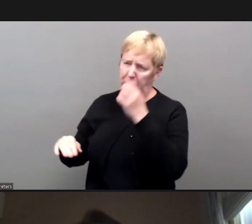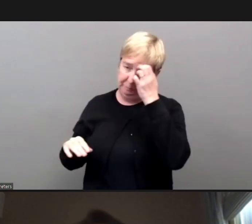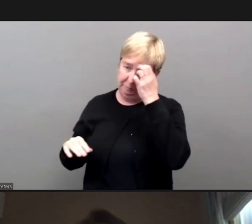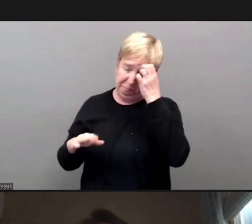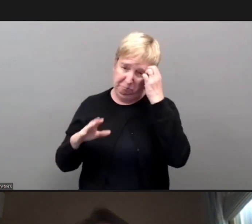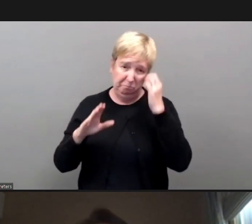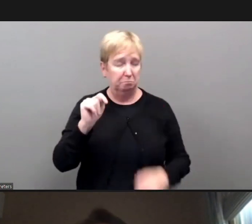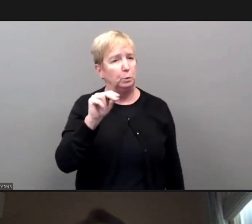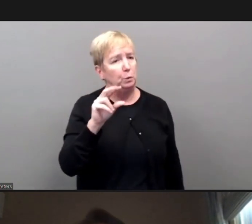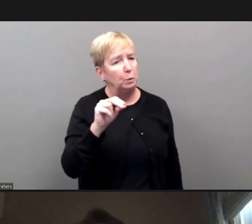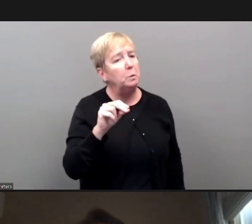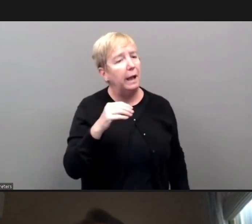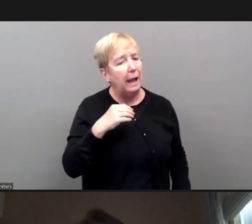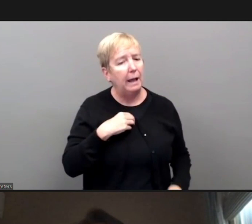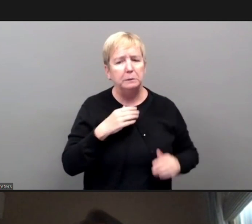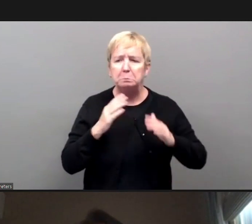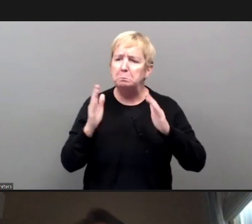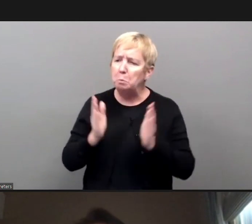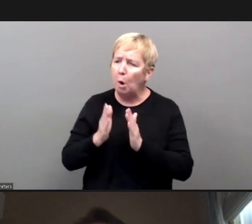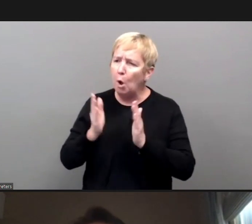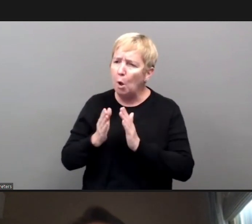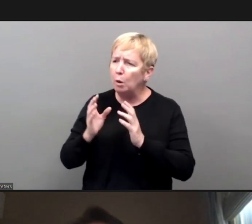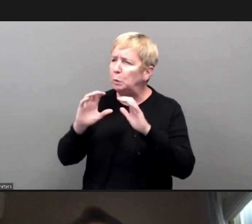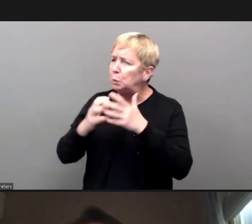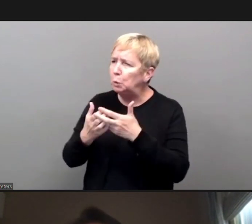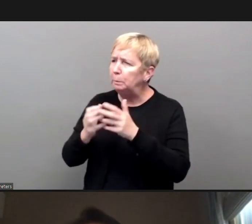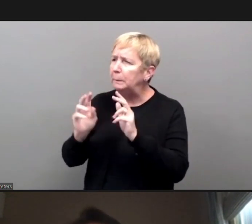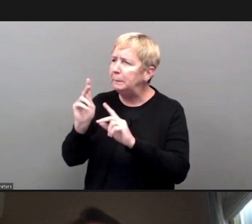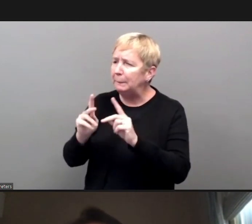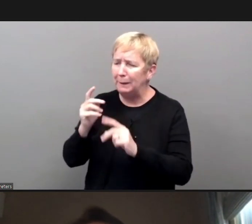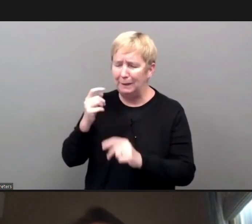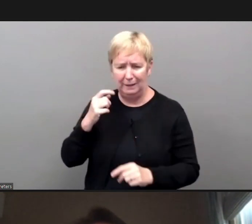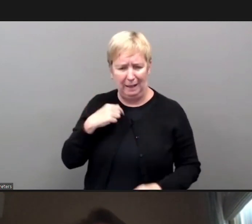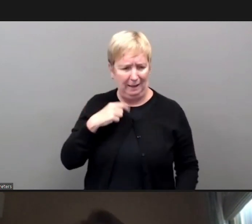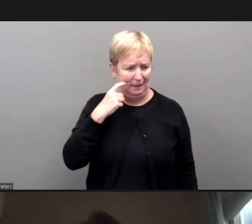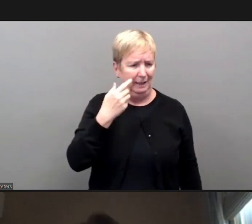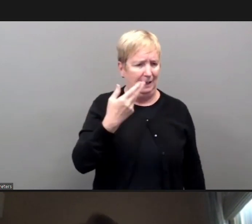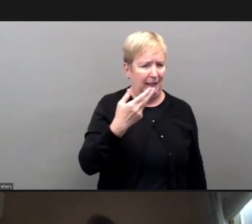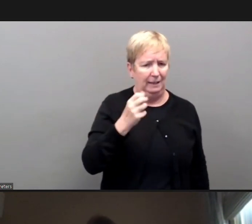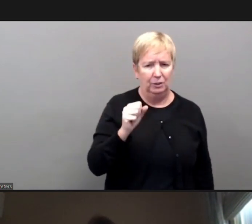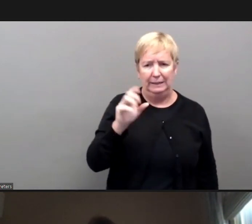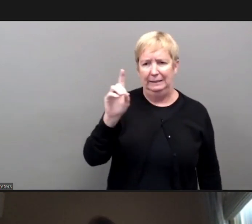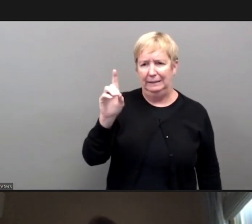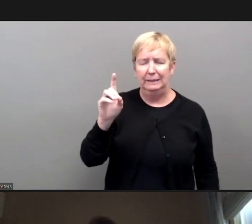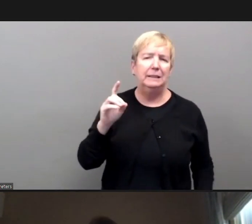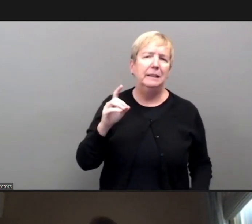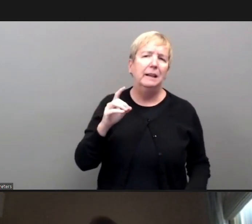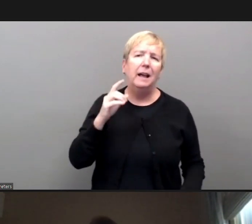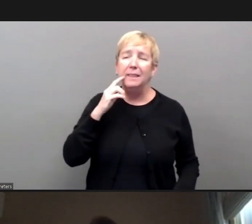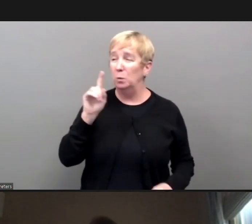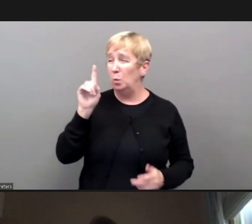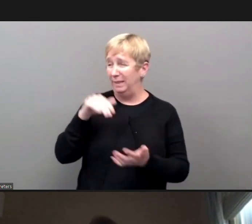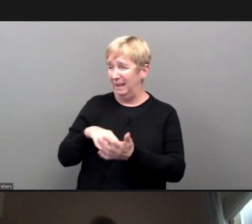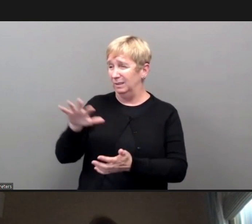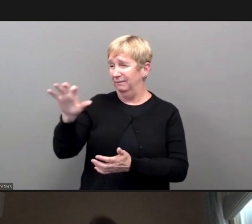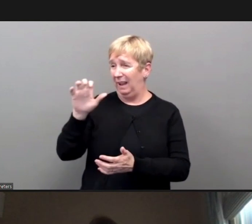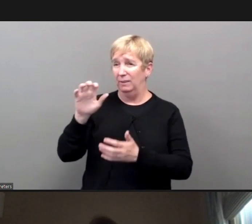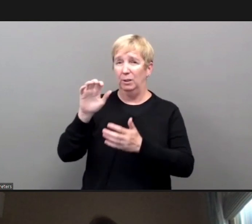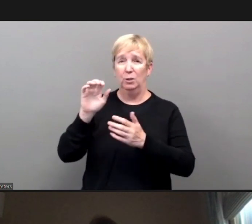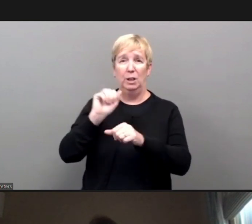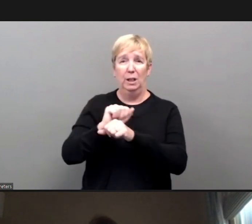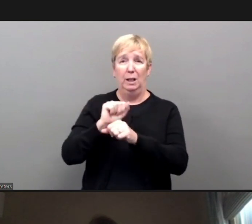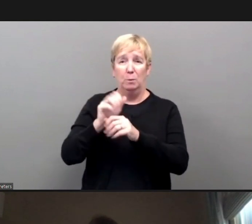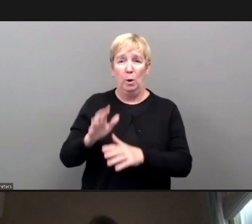actually been a very small number of people. I mentioned last week at HSD, out of 1,500 employees, we've had